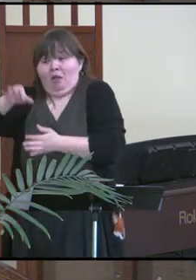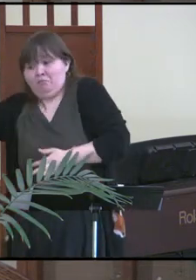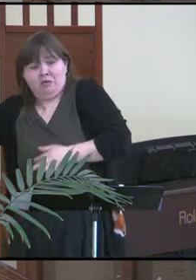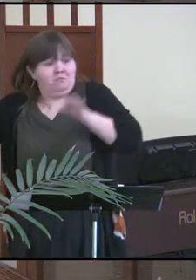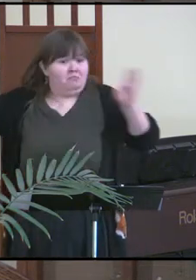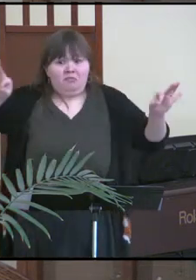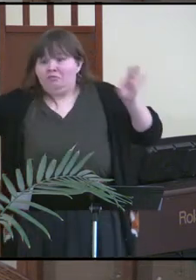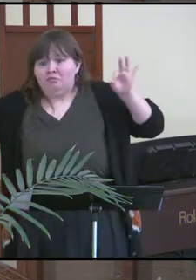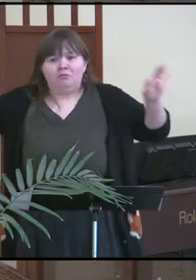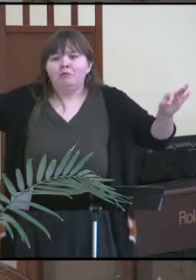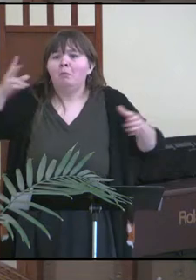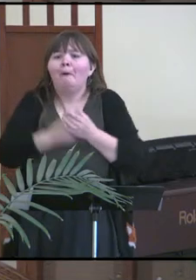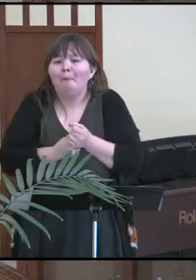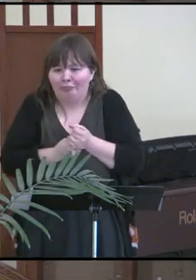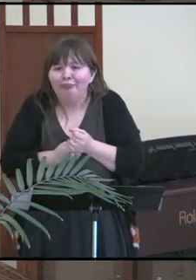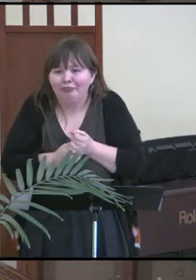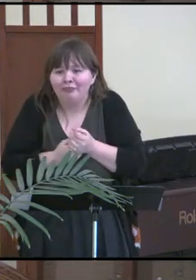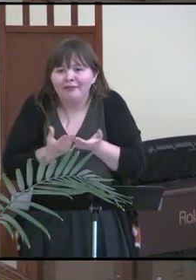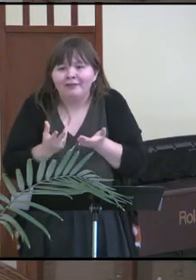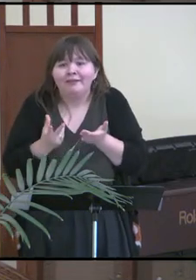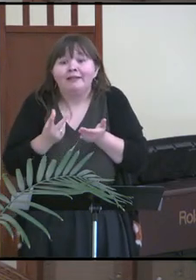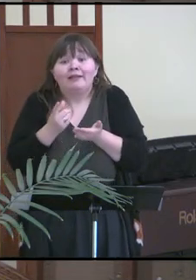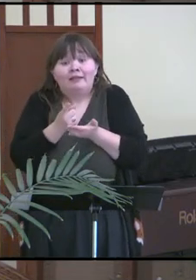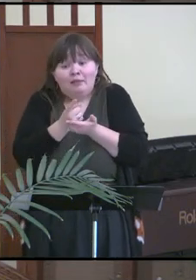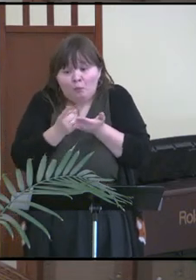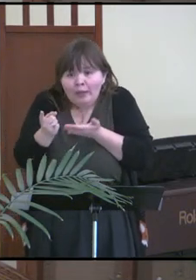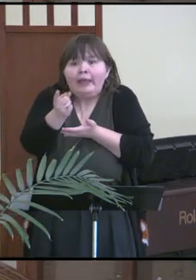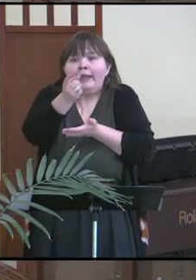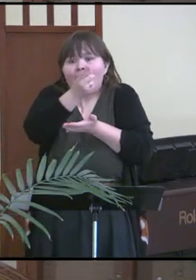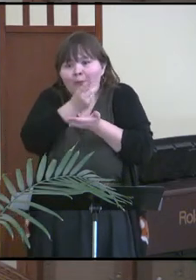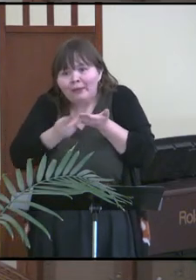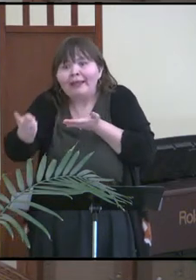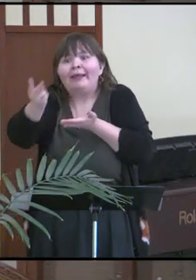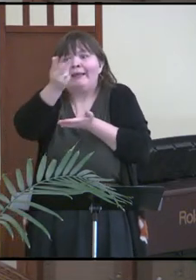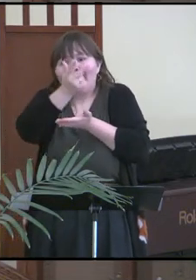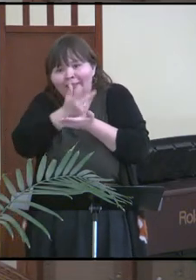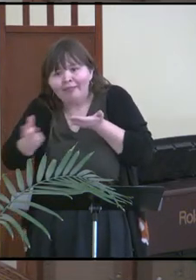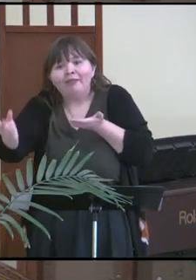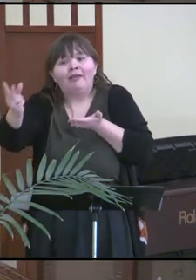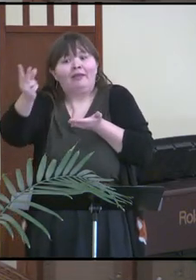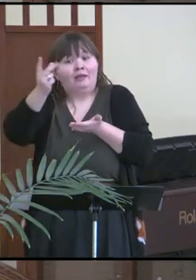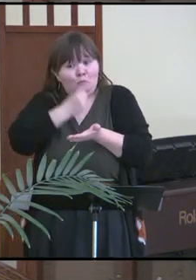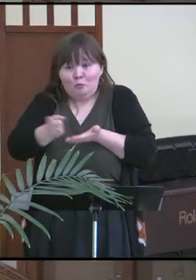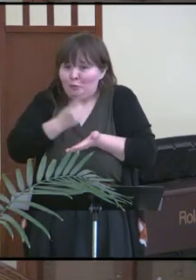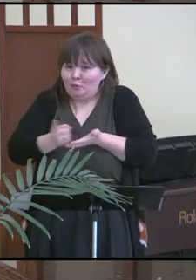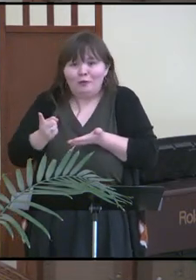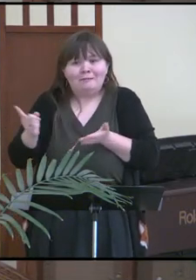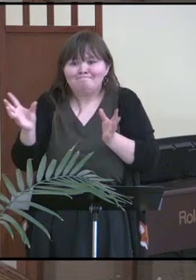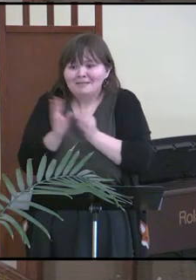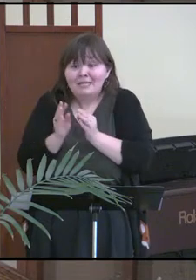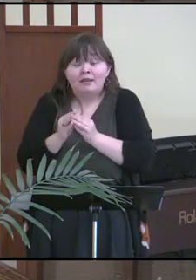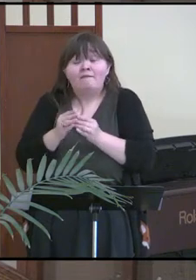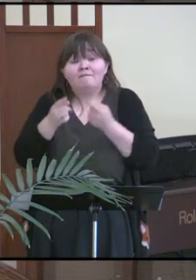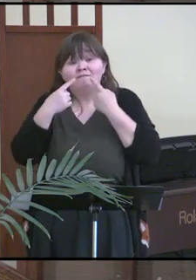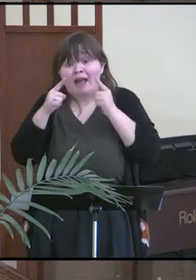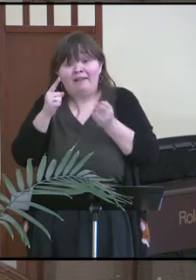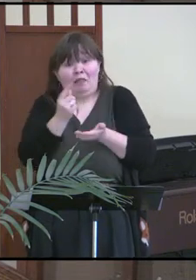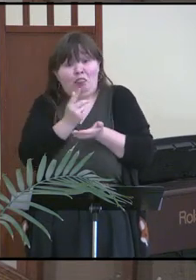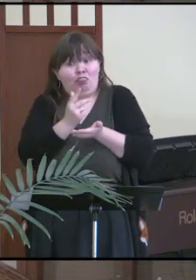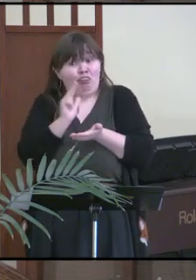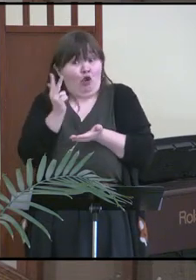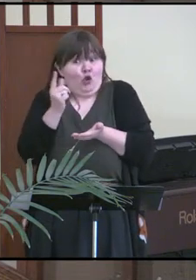both. They met again there the following week. And by week three, a family in the